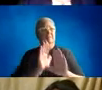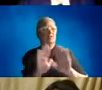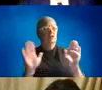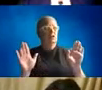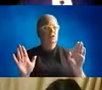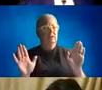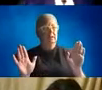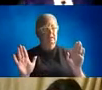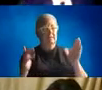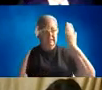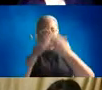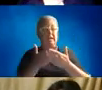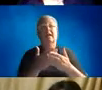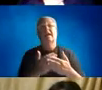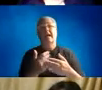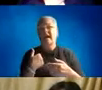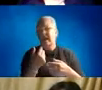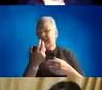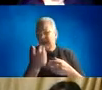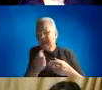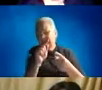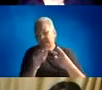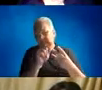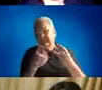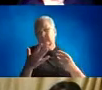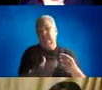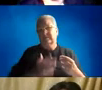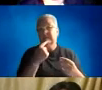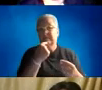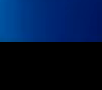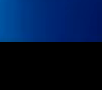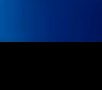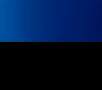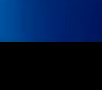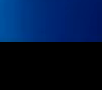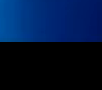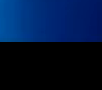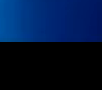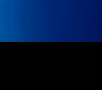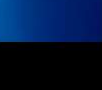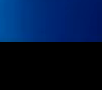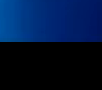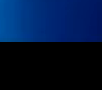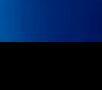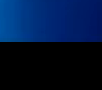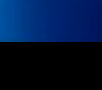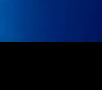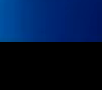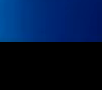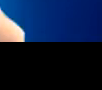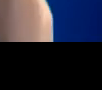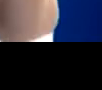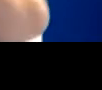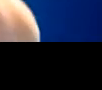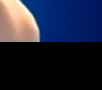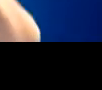I've got a few things I want to say to people, so I'm going to come out of this thing and say hello to everyone. And